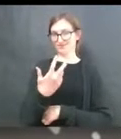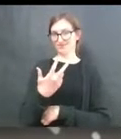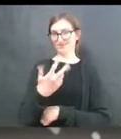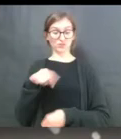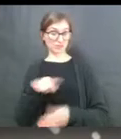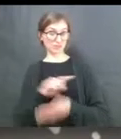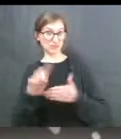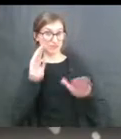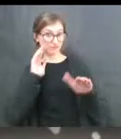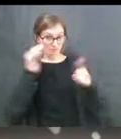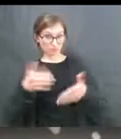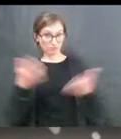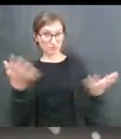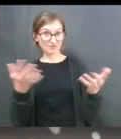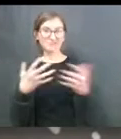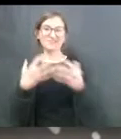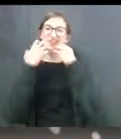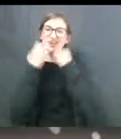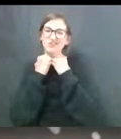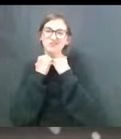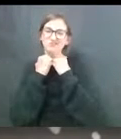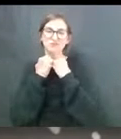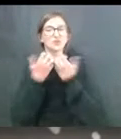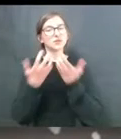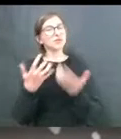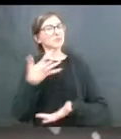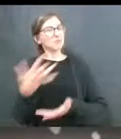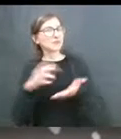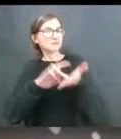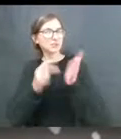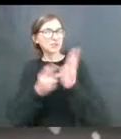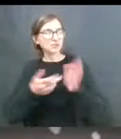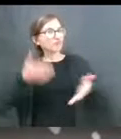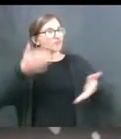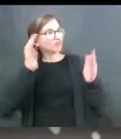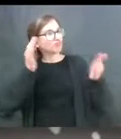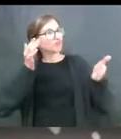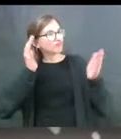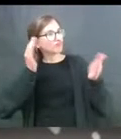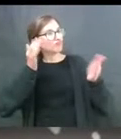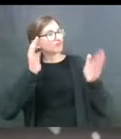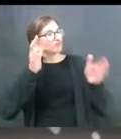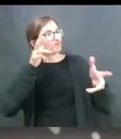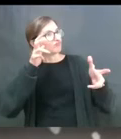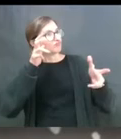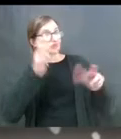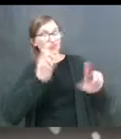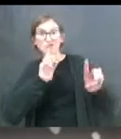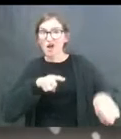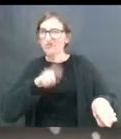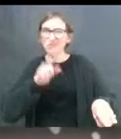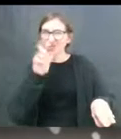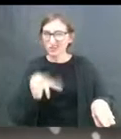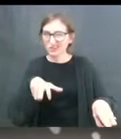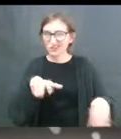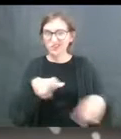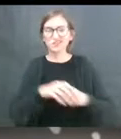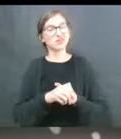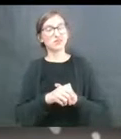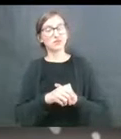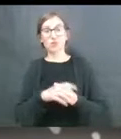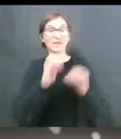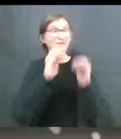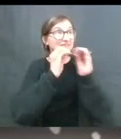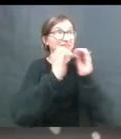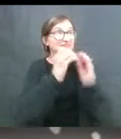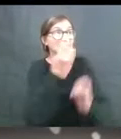PYP focus is caring. Caring often means just listening without responding or trying to fix